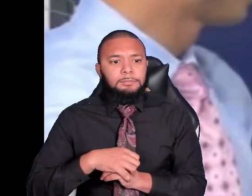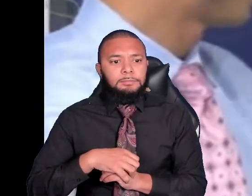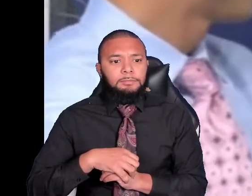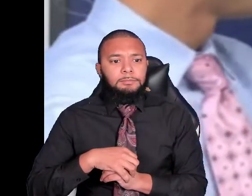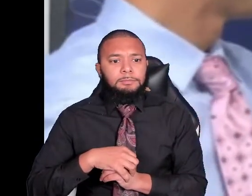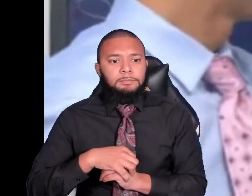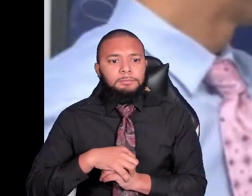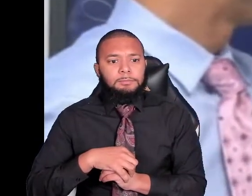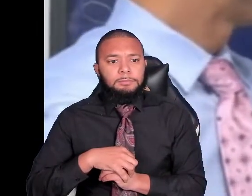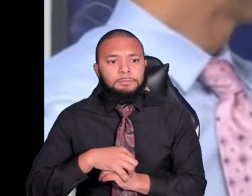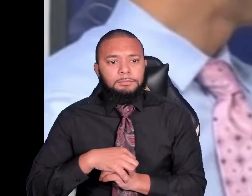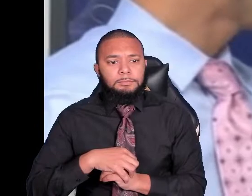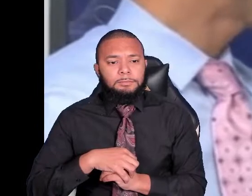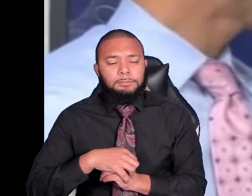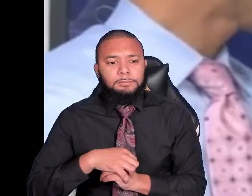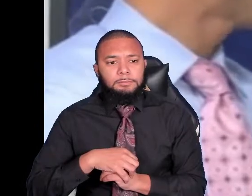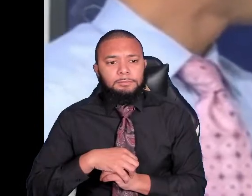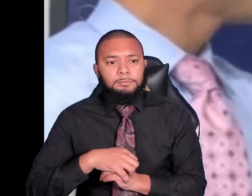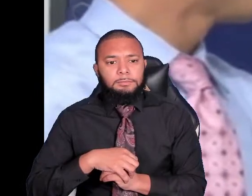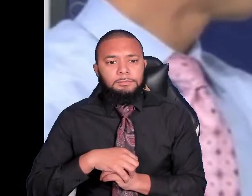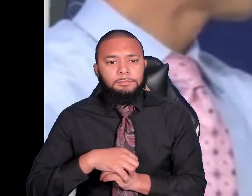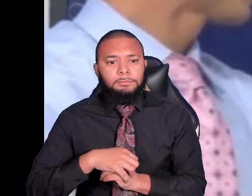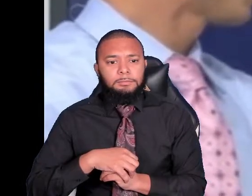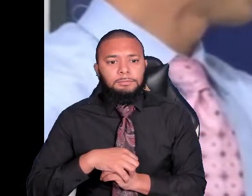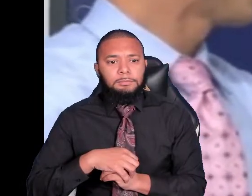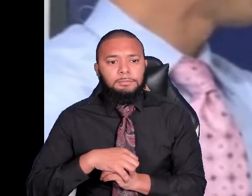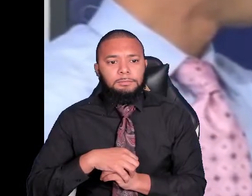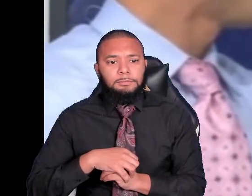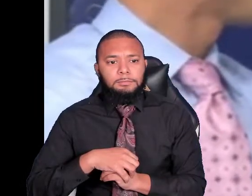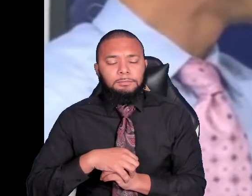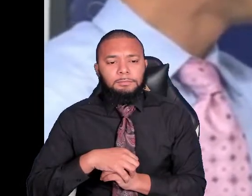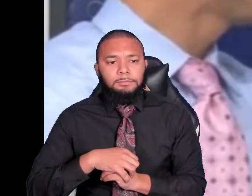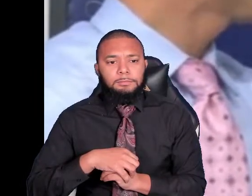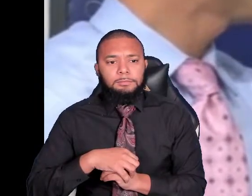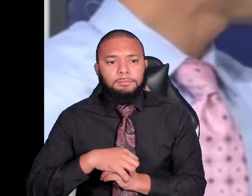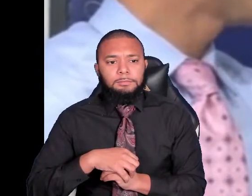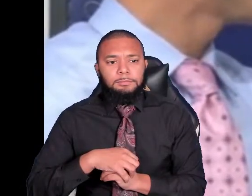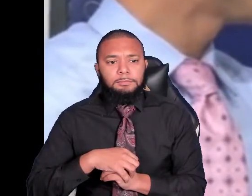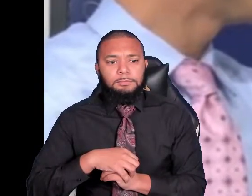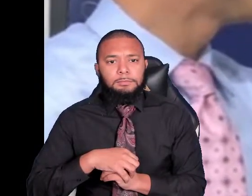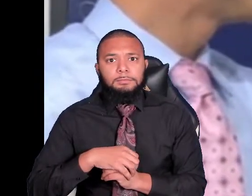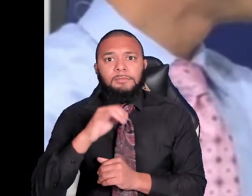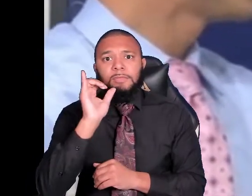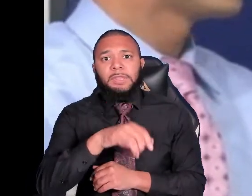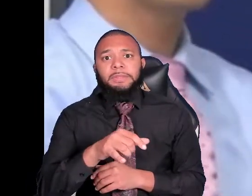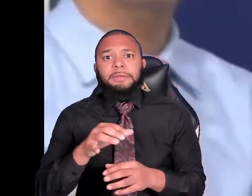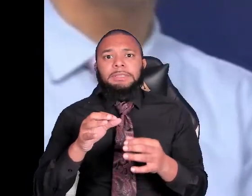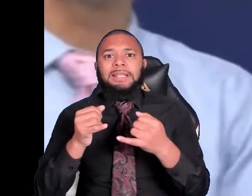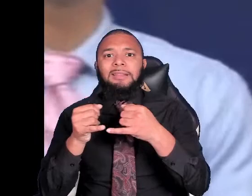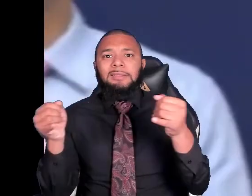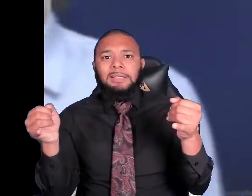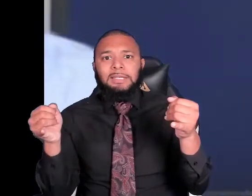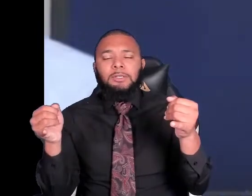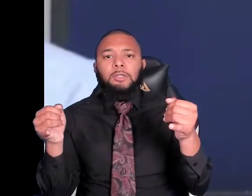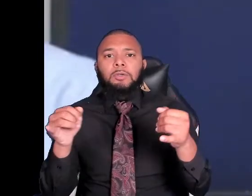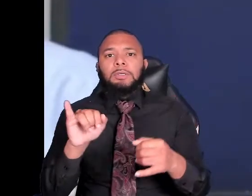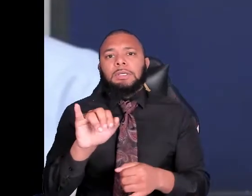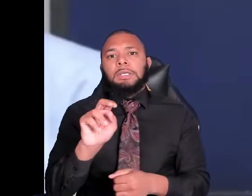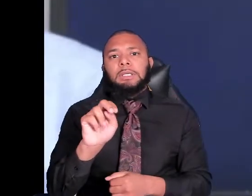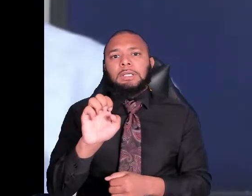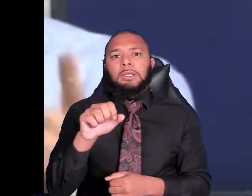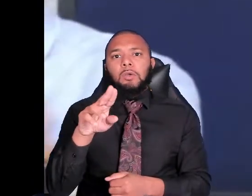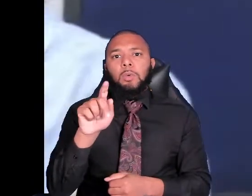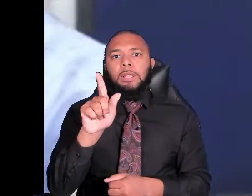right. So now we have our linear inequality in a format that we could